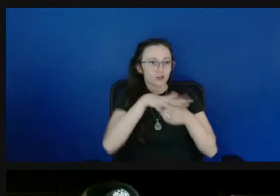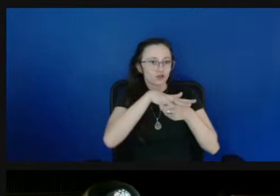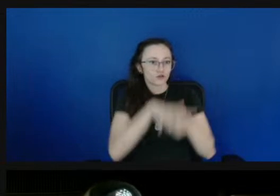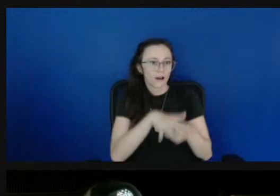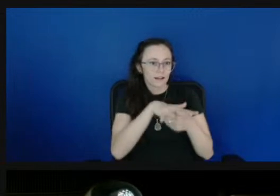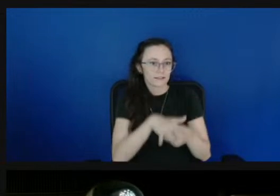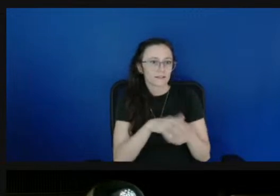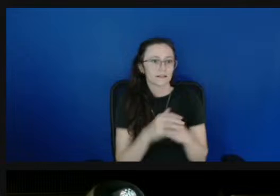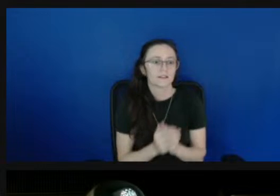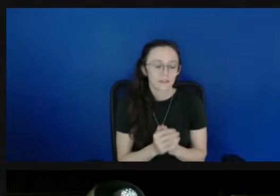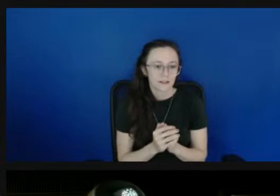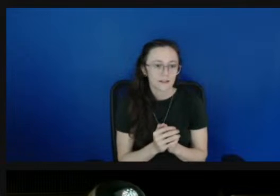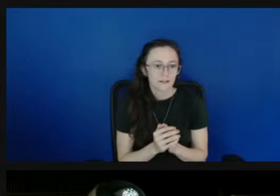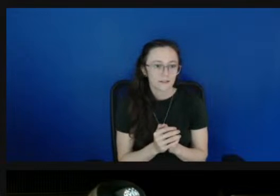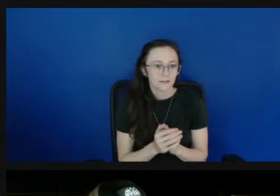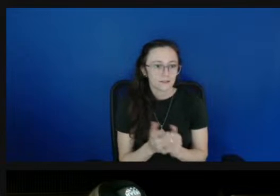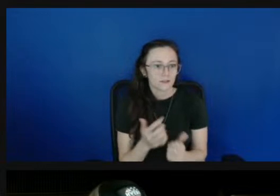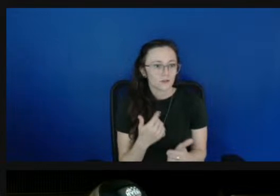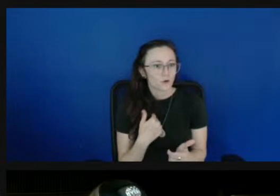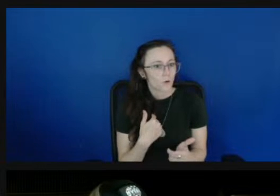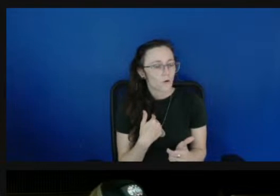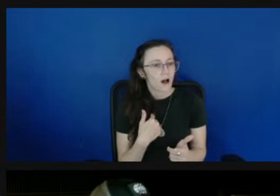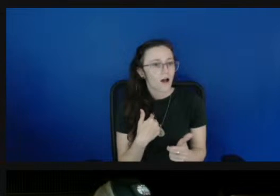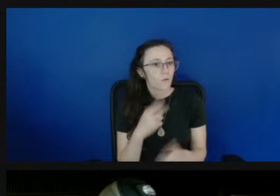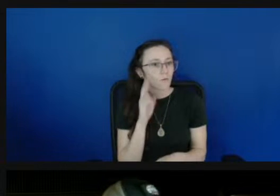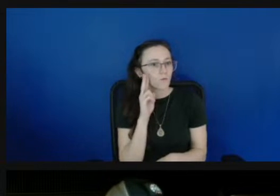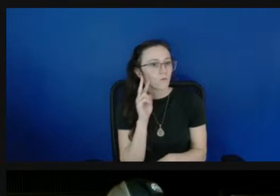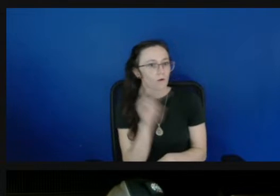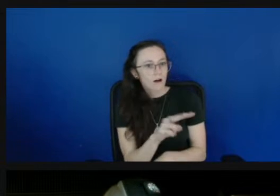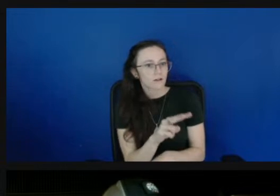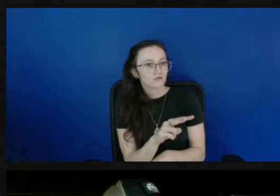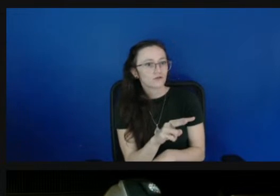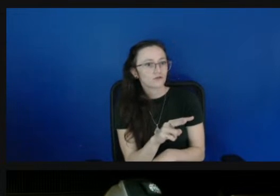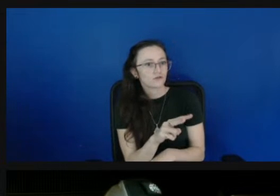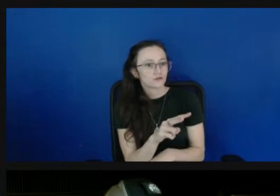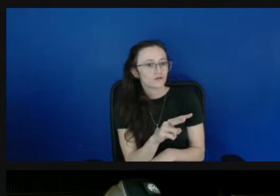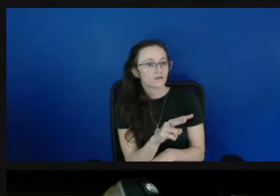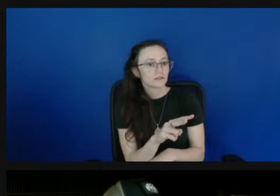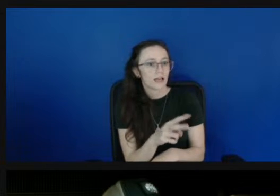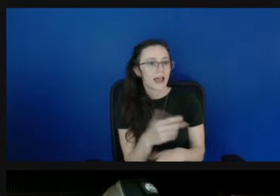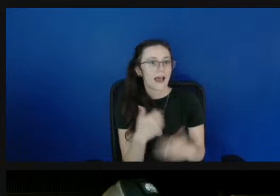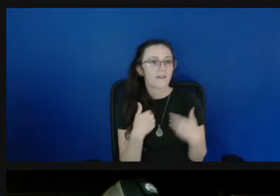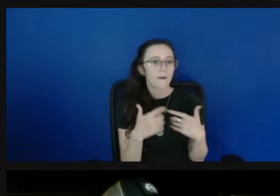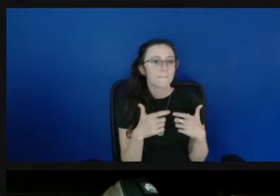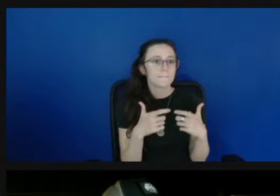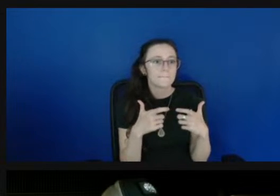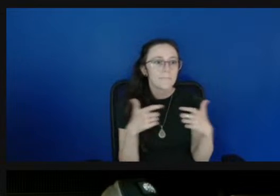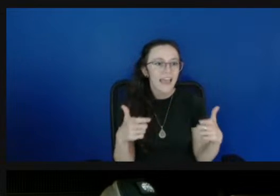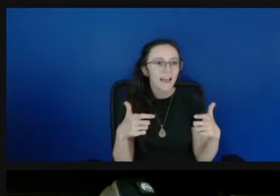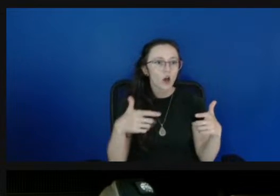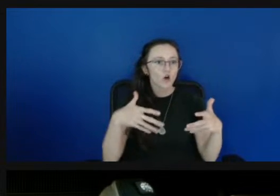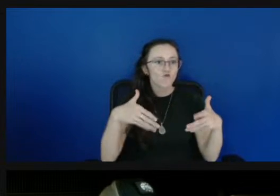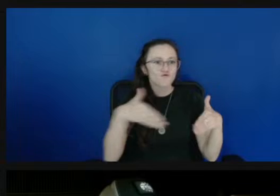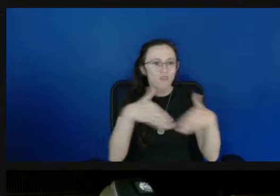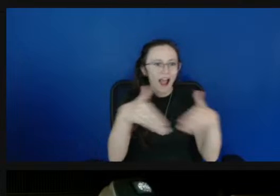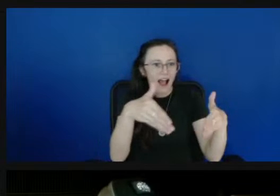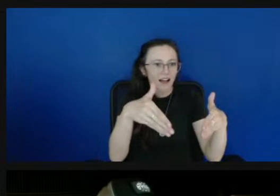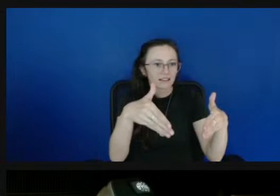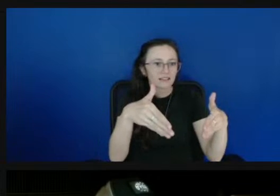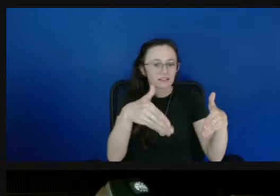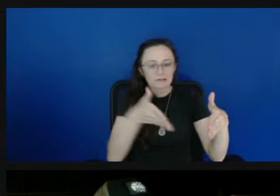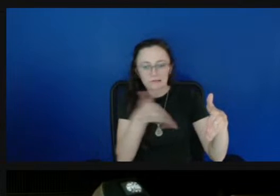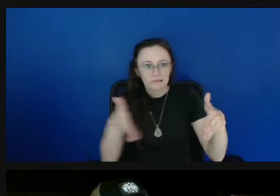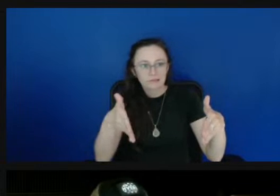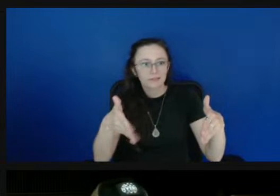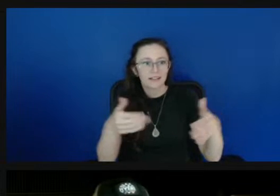and the entire area by Cone Crater has now massive fresh cracks. I think it will adjust for a while, but